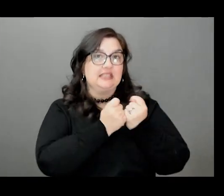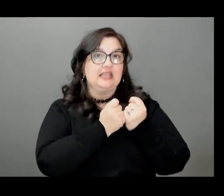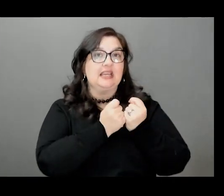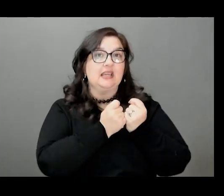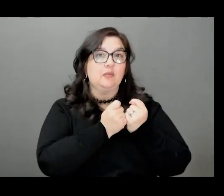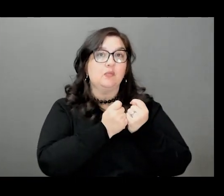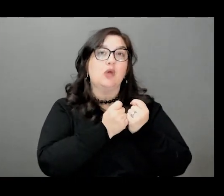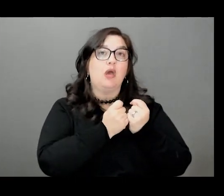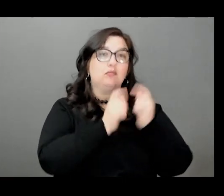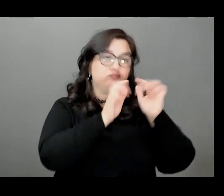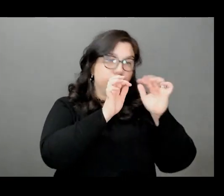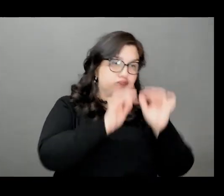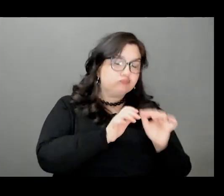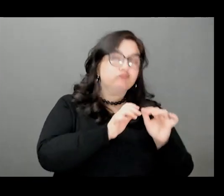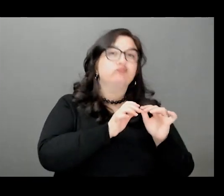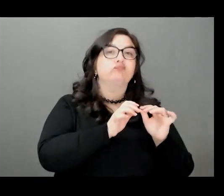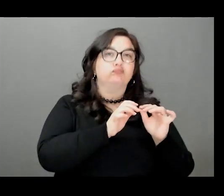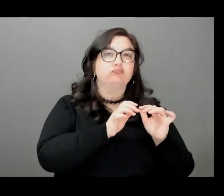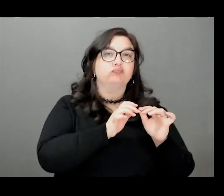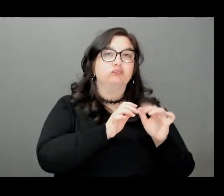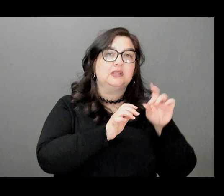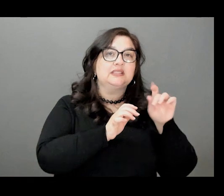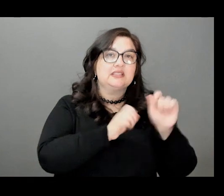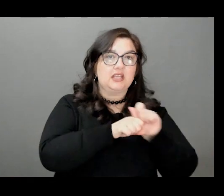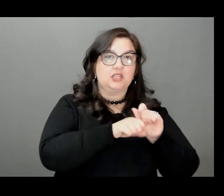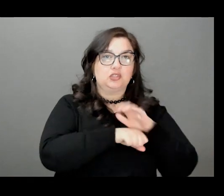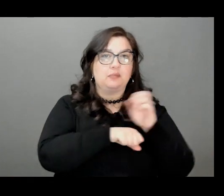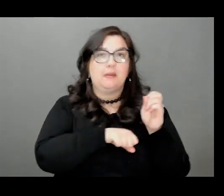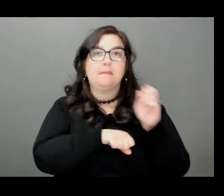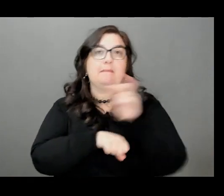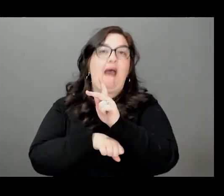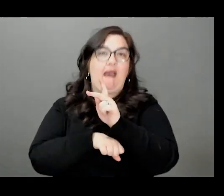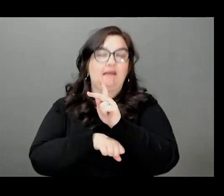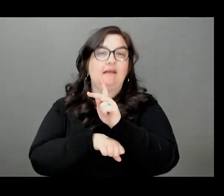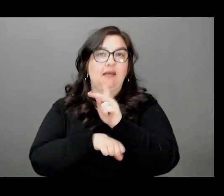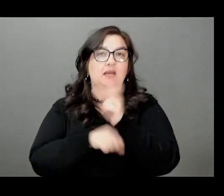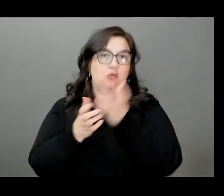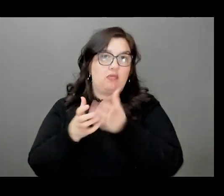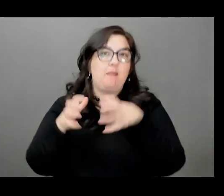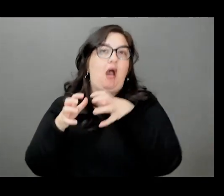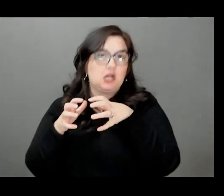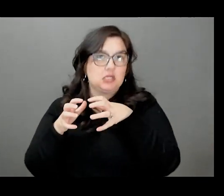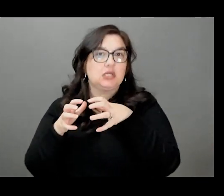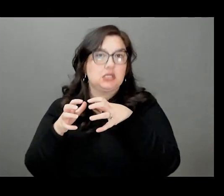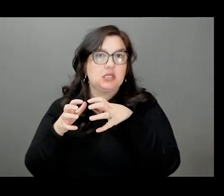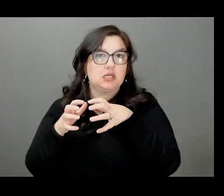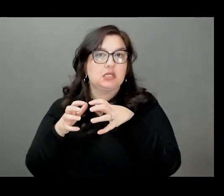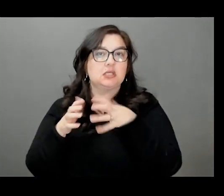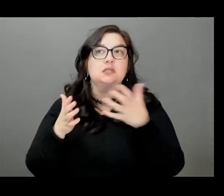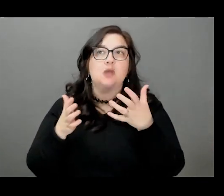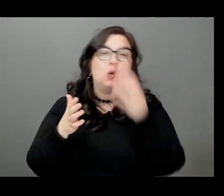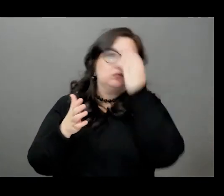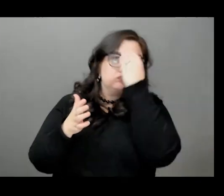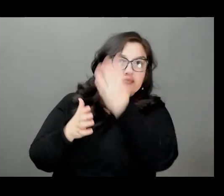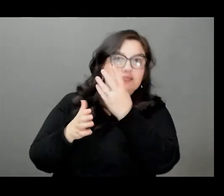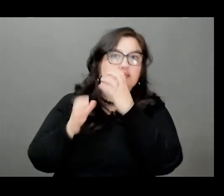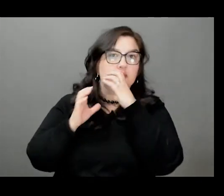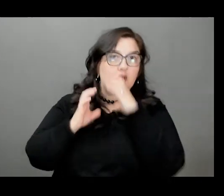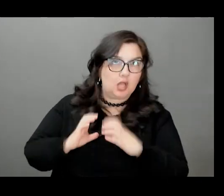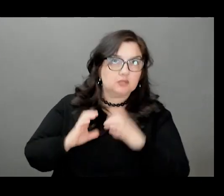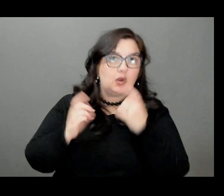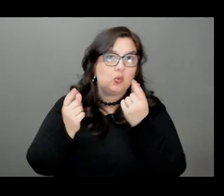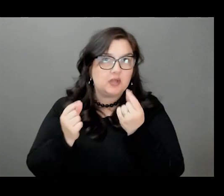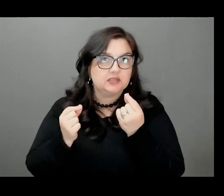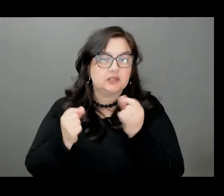once the batch is accepted, our team will package the data as per customer requirements. and ship it back to the S3 bucket. So that kind